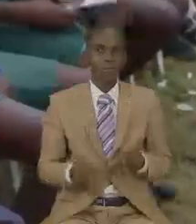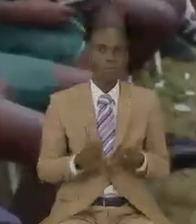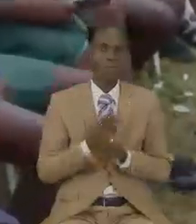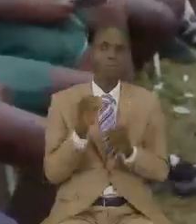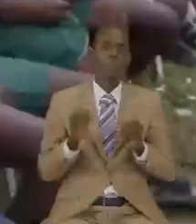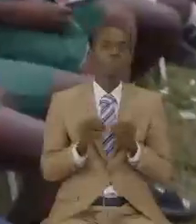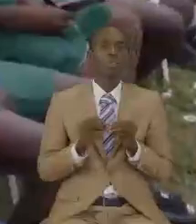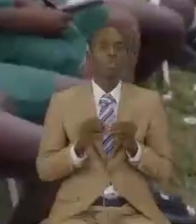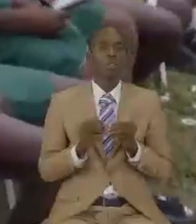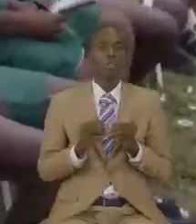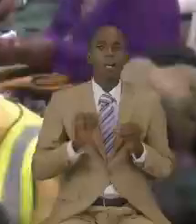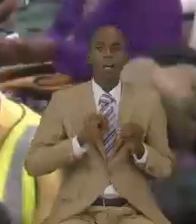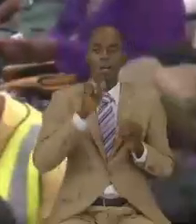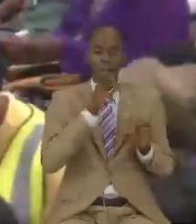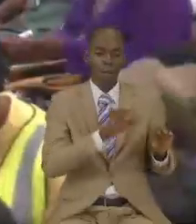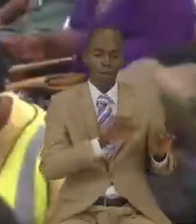anymore. I am moving up.